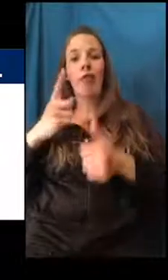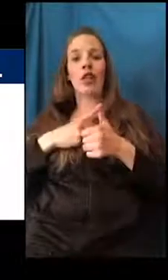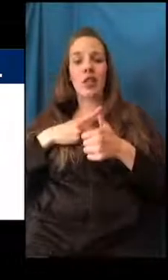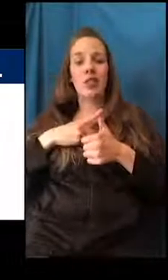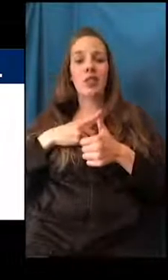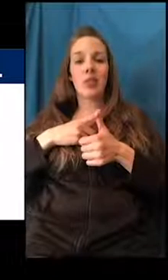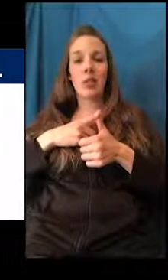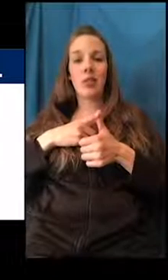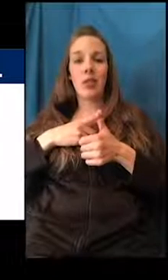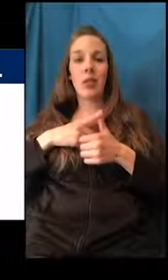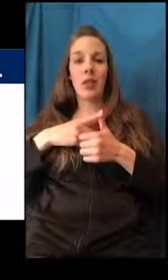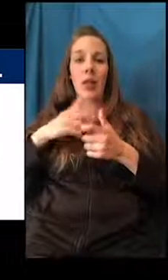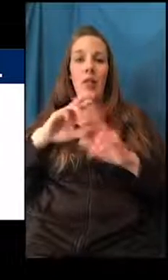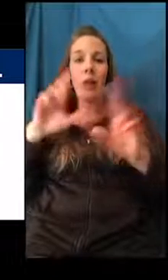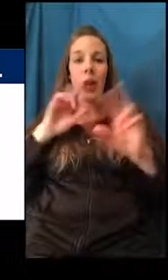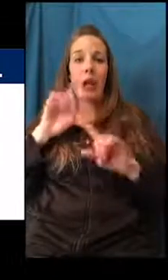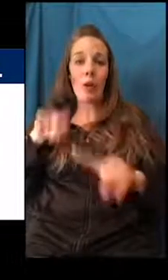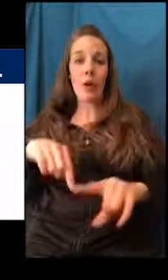order.